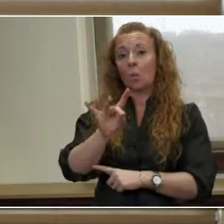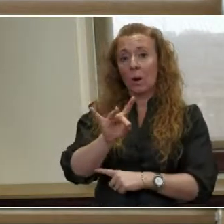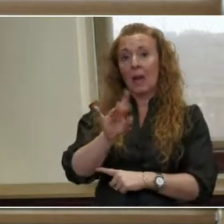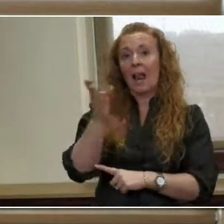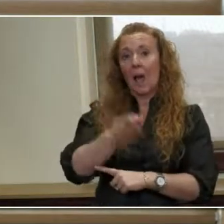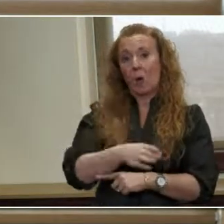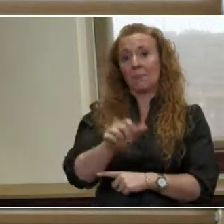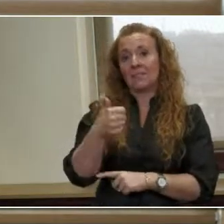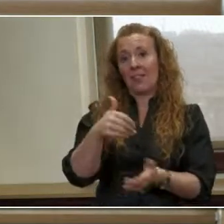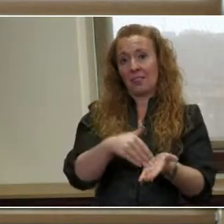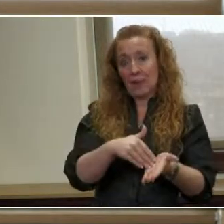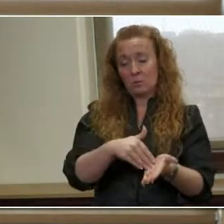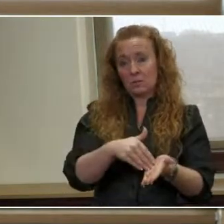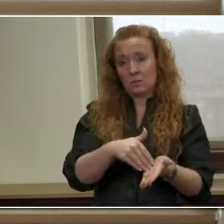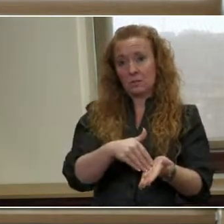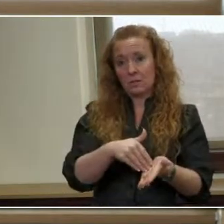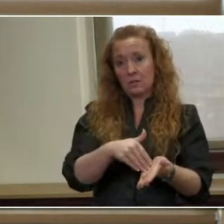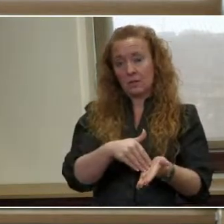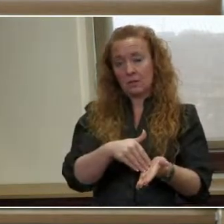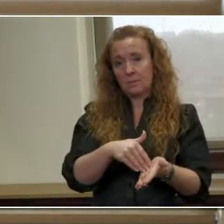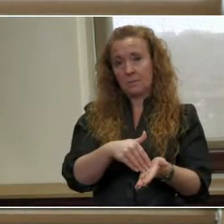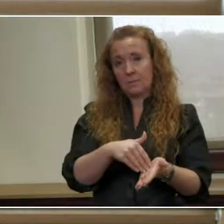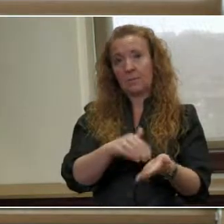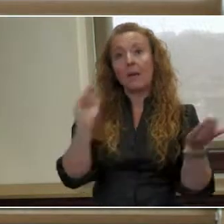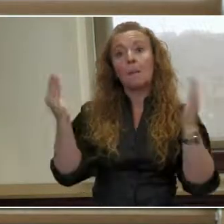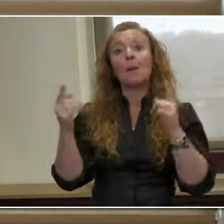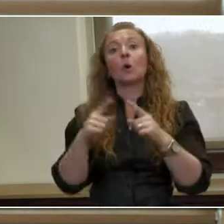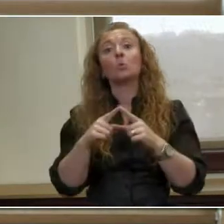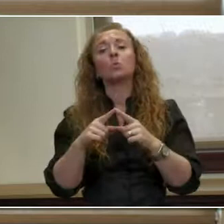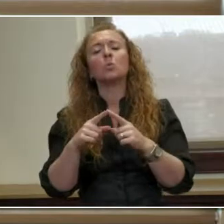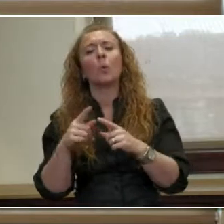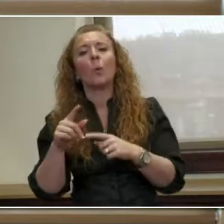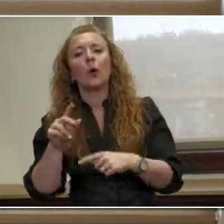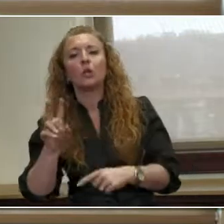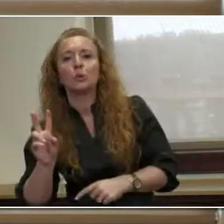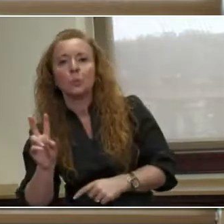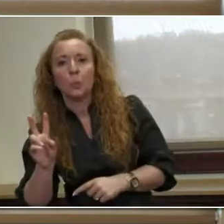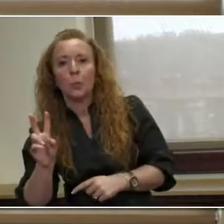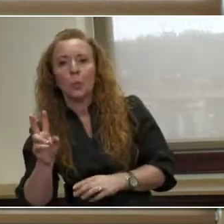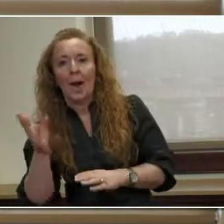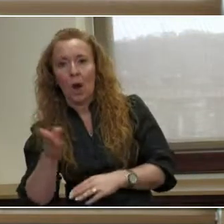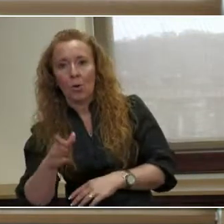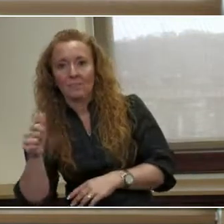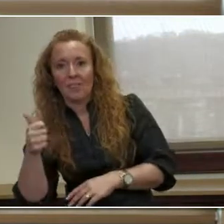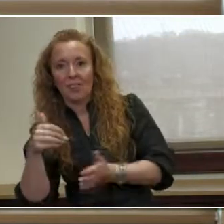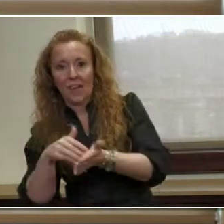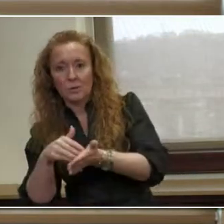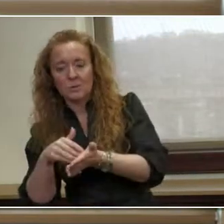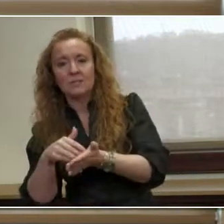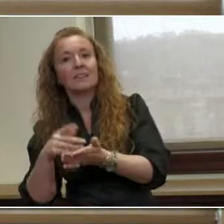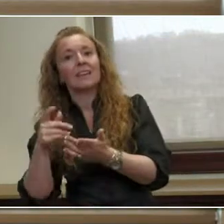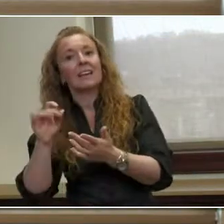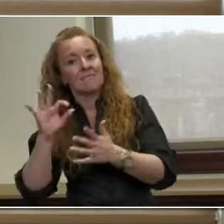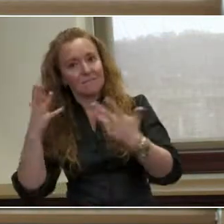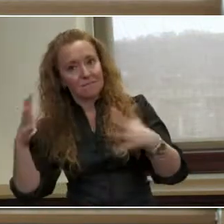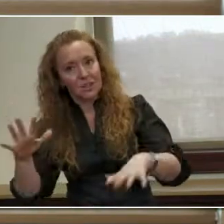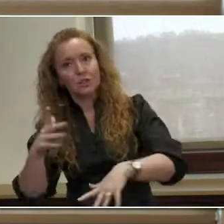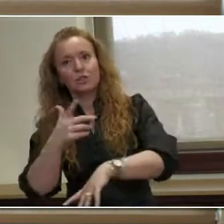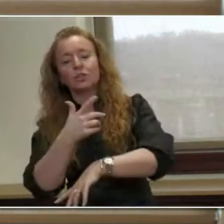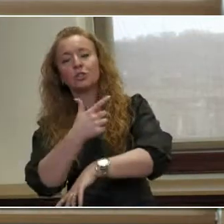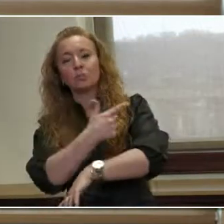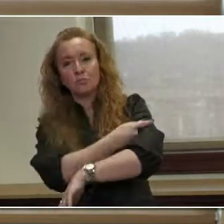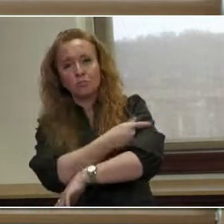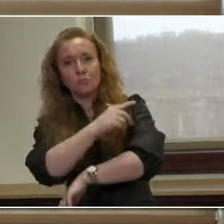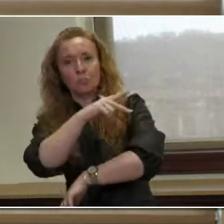per 10,000 residents, compared to just under 2 per 10,000 for people who are vaccinated and had a